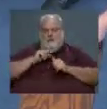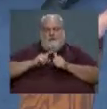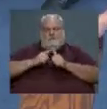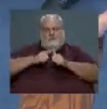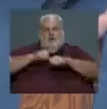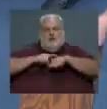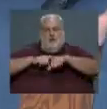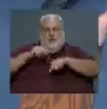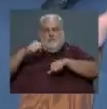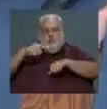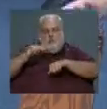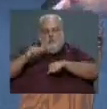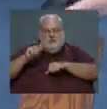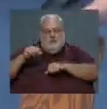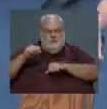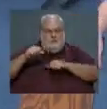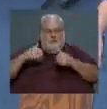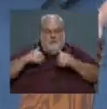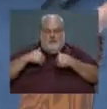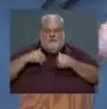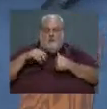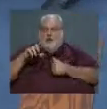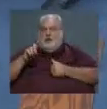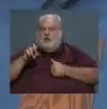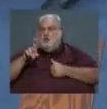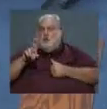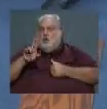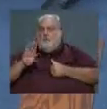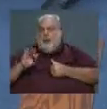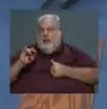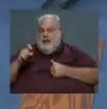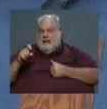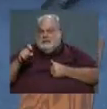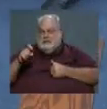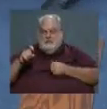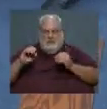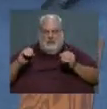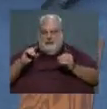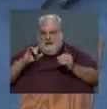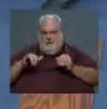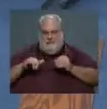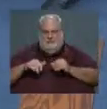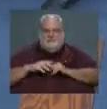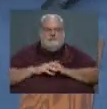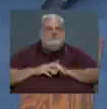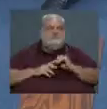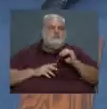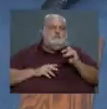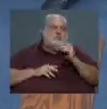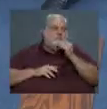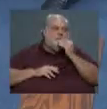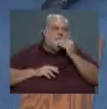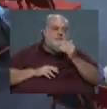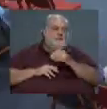This is our first multifamily, yes. We have some duplexes, but nothing to this scale. Okay, thank you.